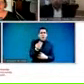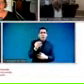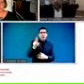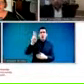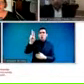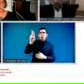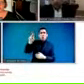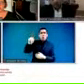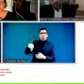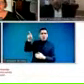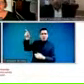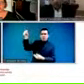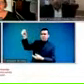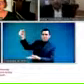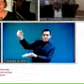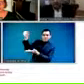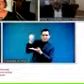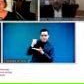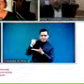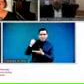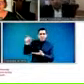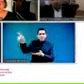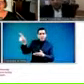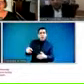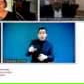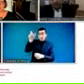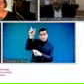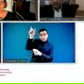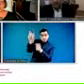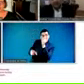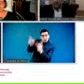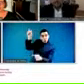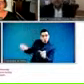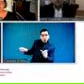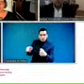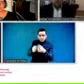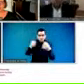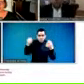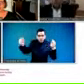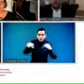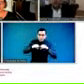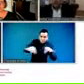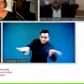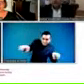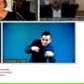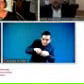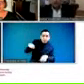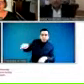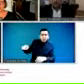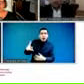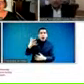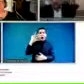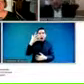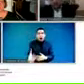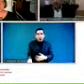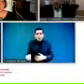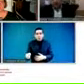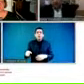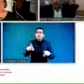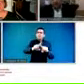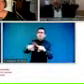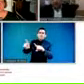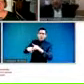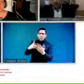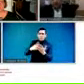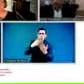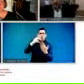also conducting a number of our overseas projects to support female journalists. Examples include